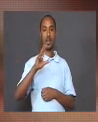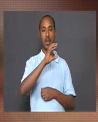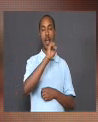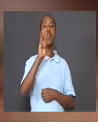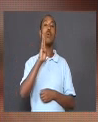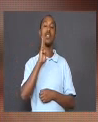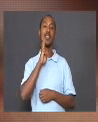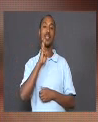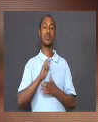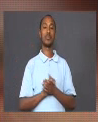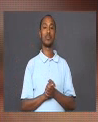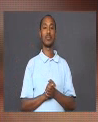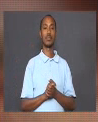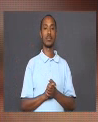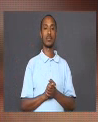water.